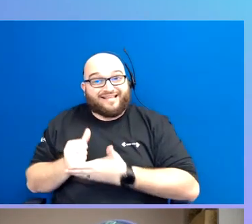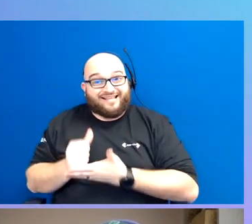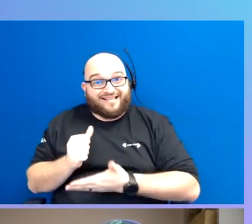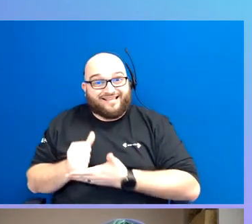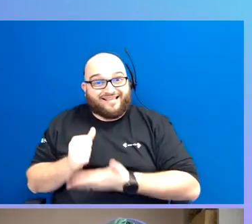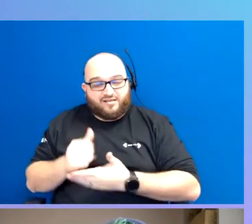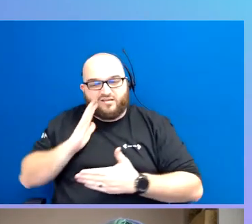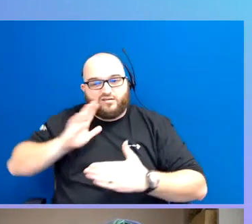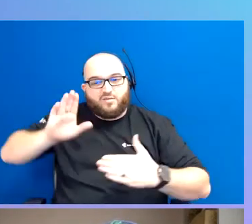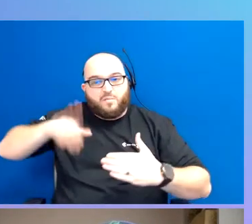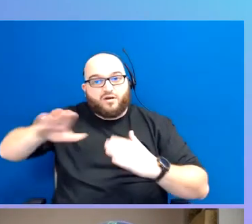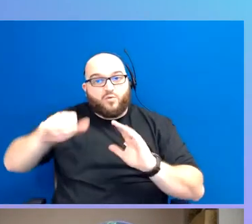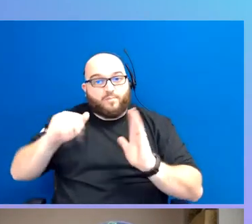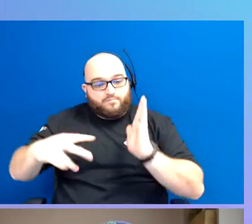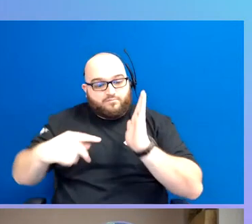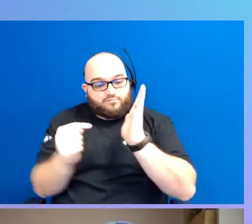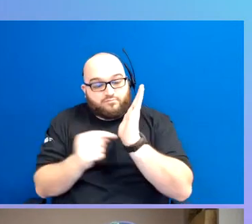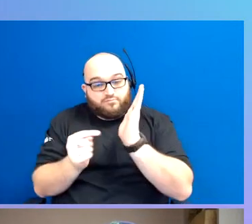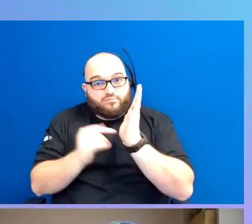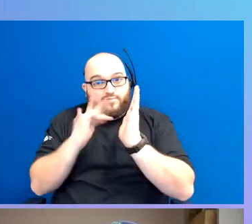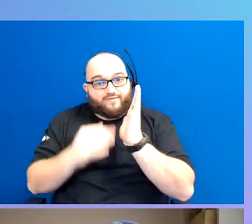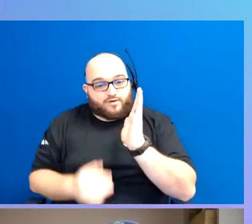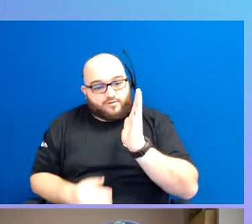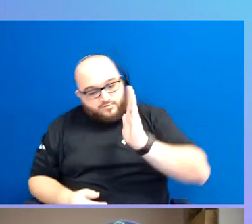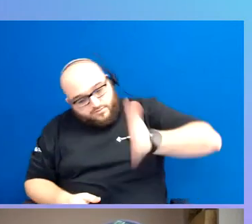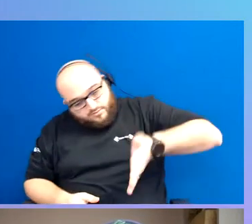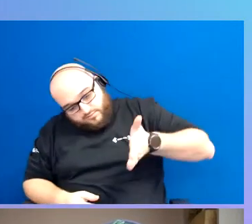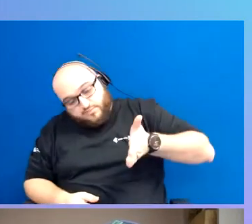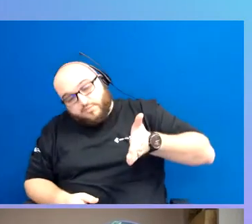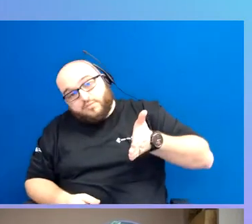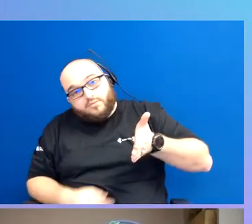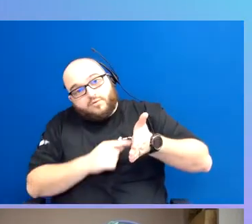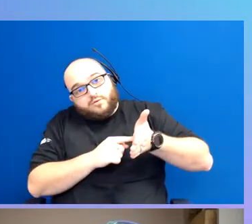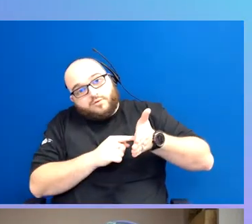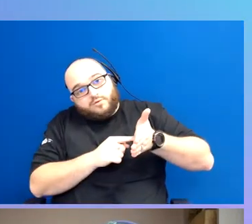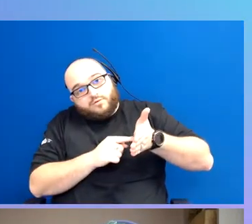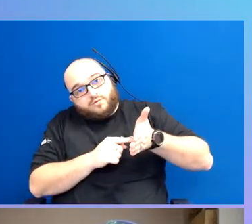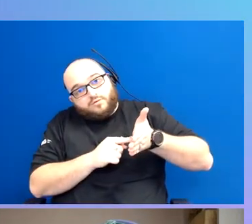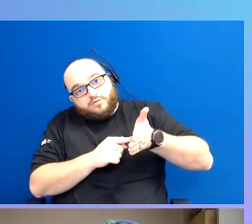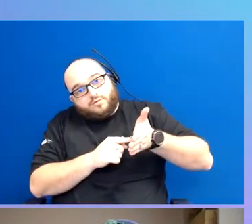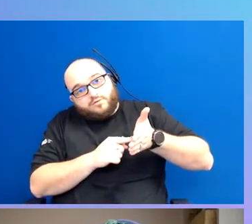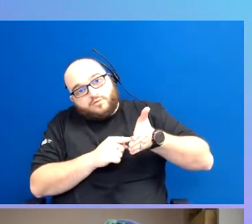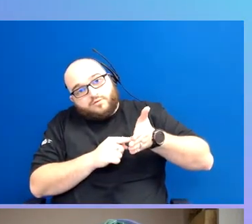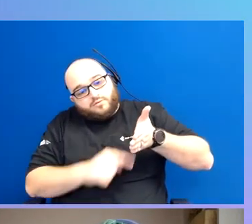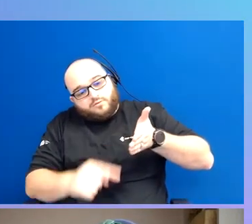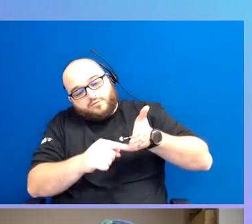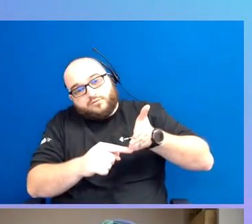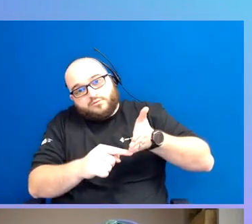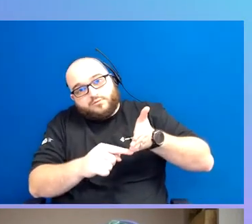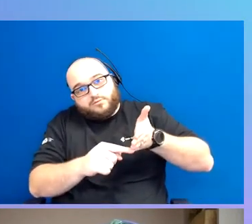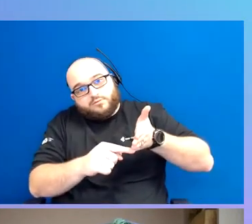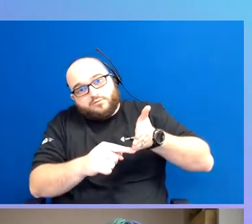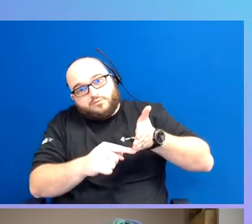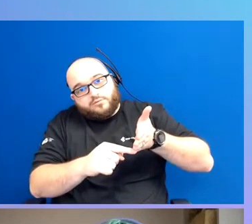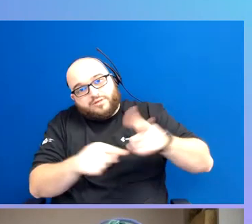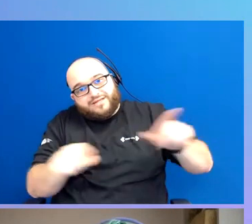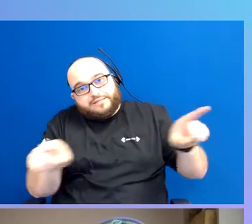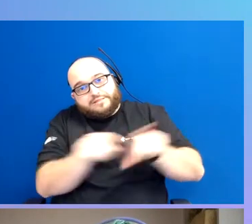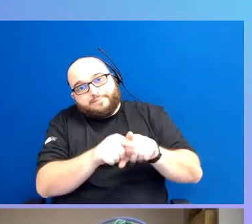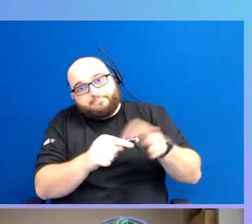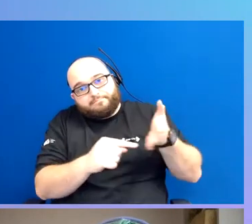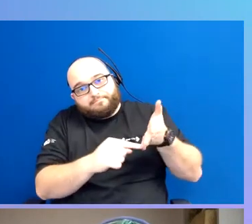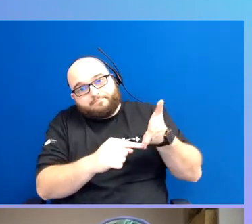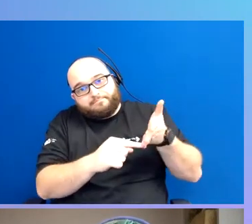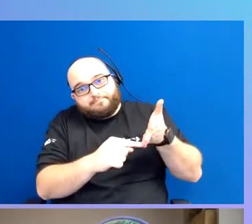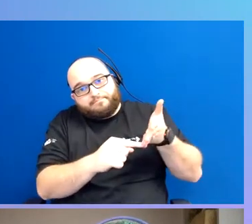say at the bottom of your app, when you rotate your app into landscape mode, the help button should be in that same position in the ordering of the